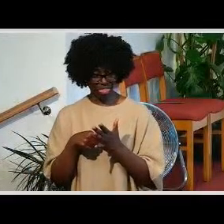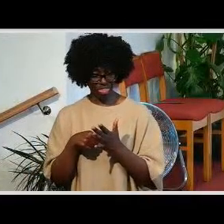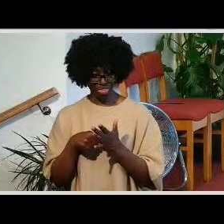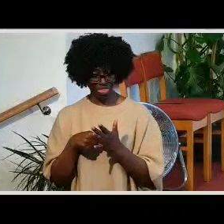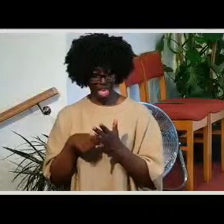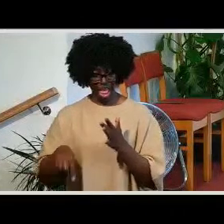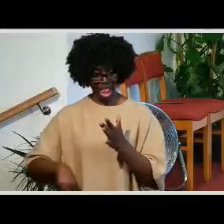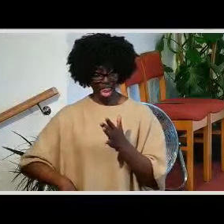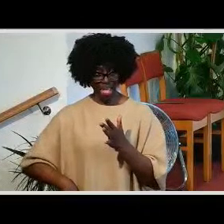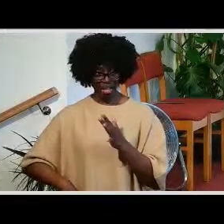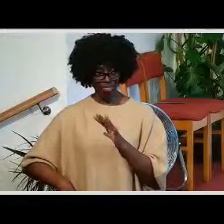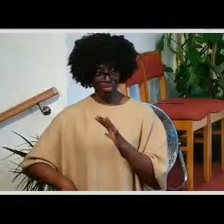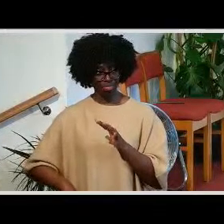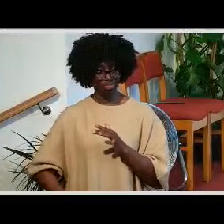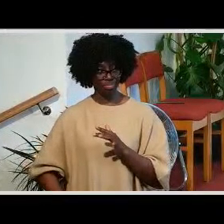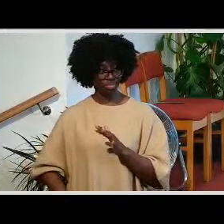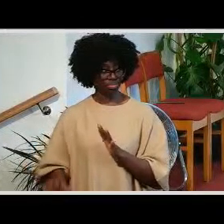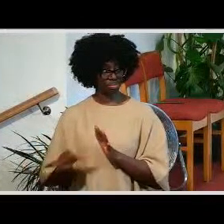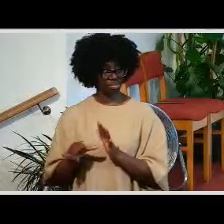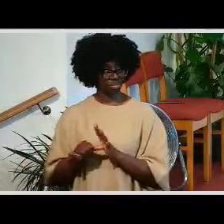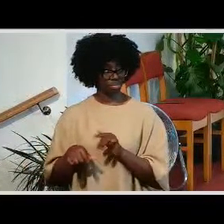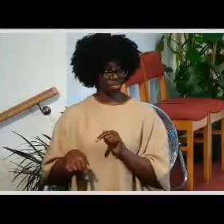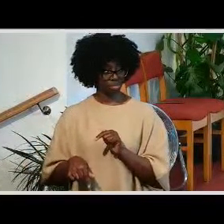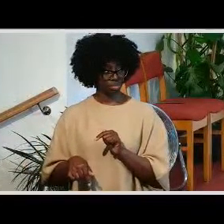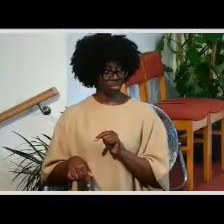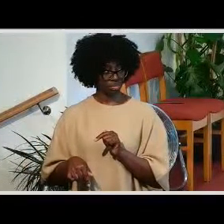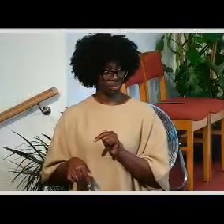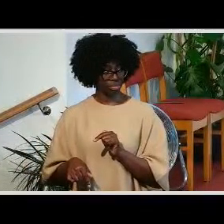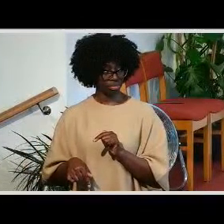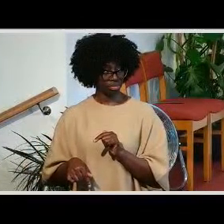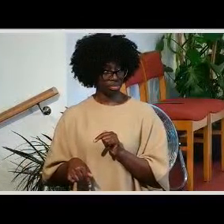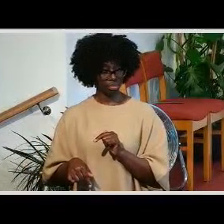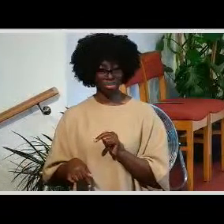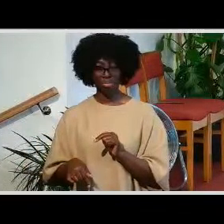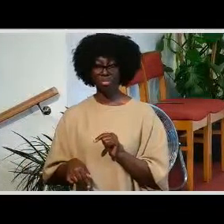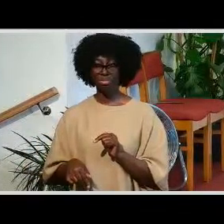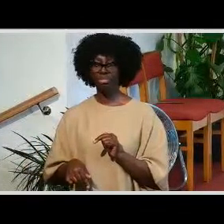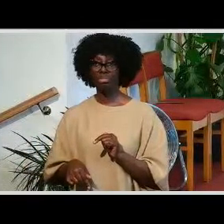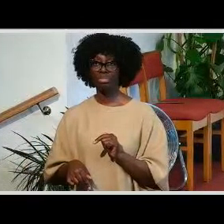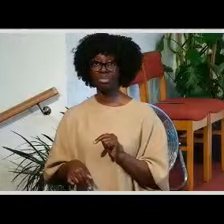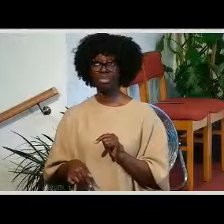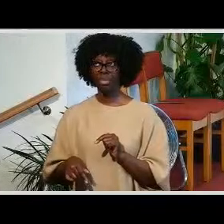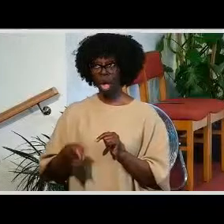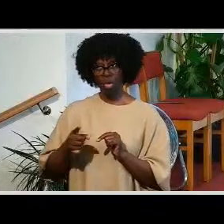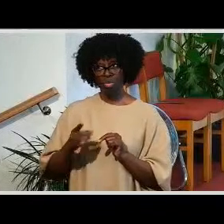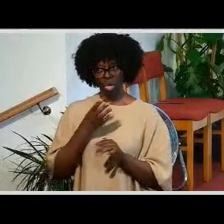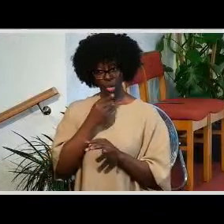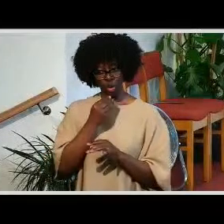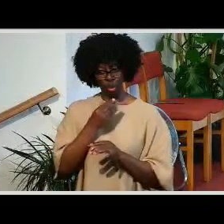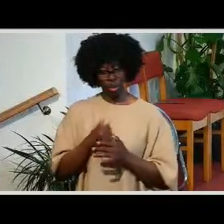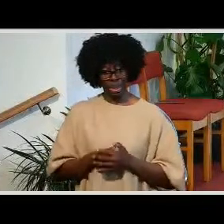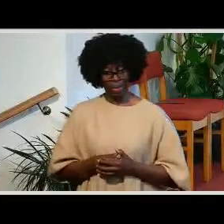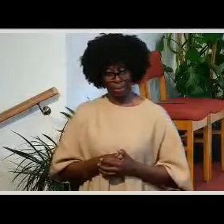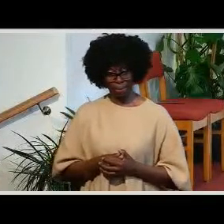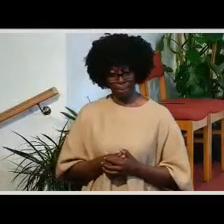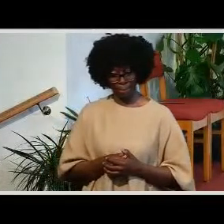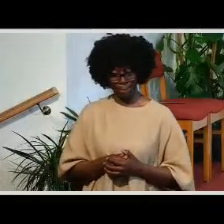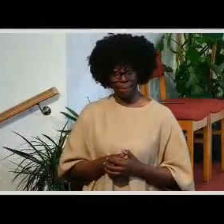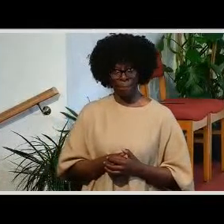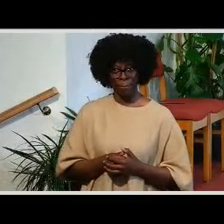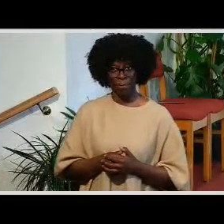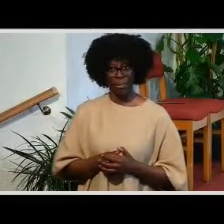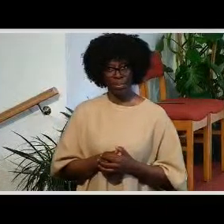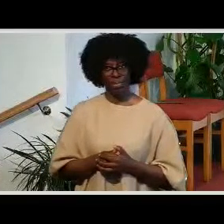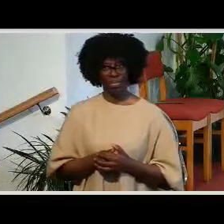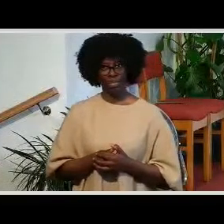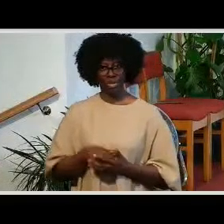him, trying to sort of escape. And again, God used him mightily in his life. So